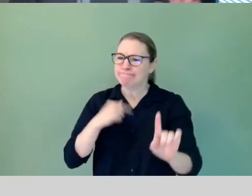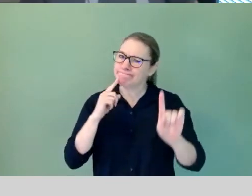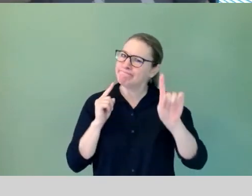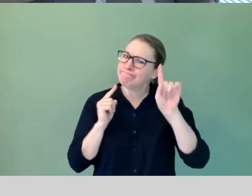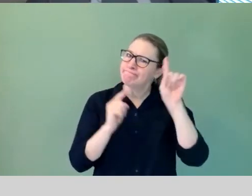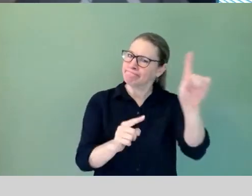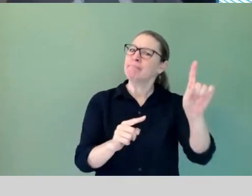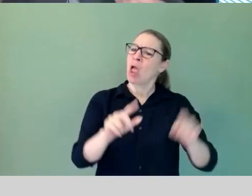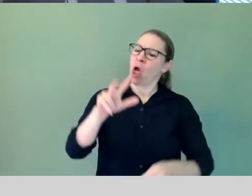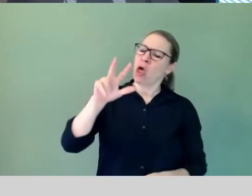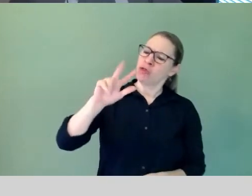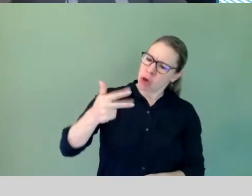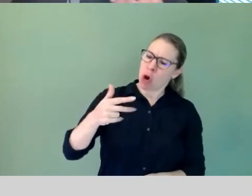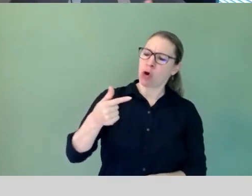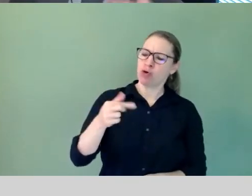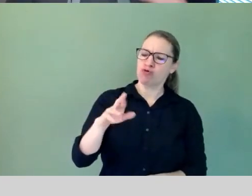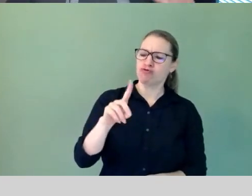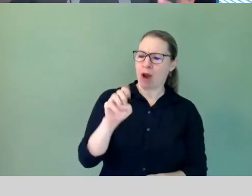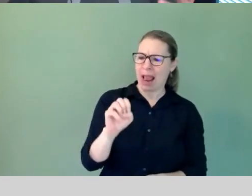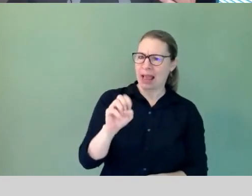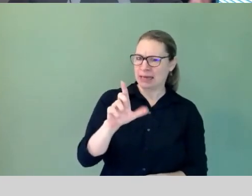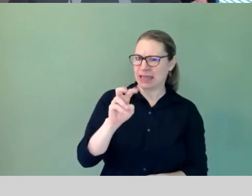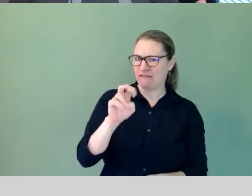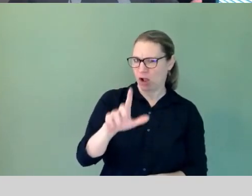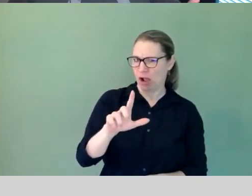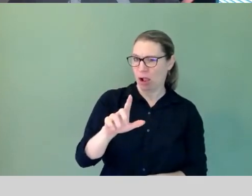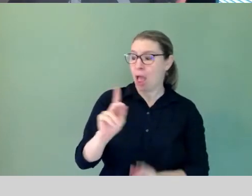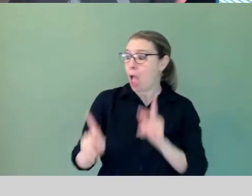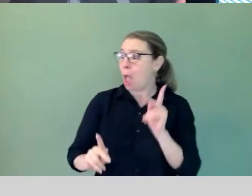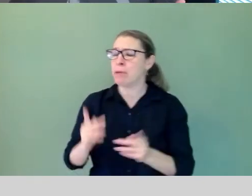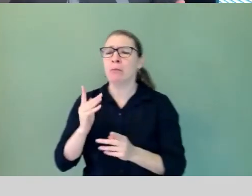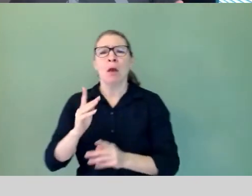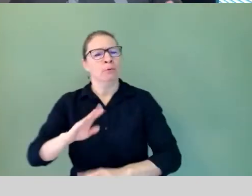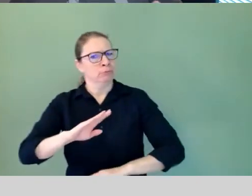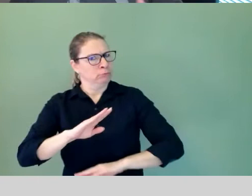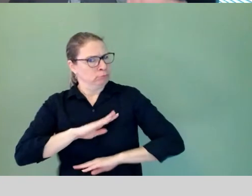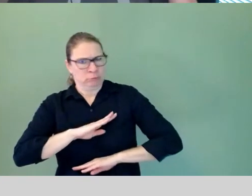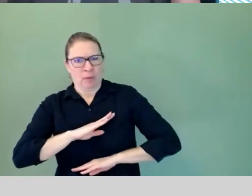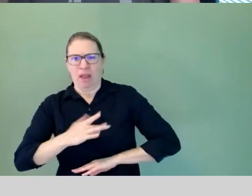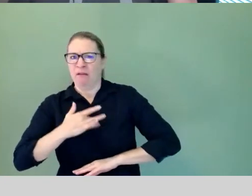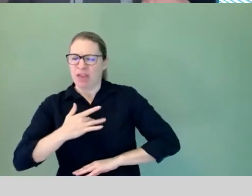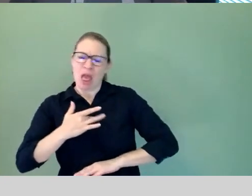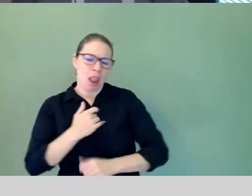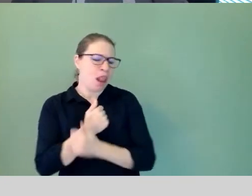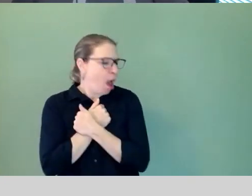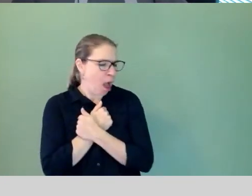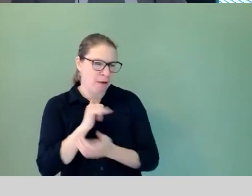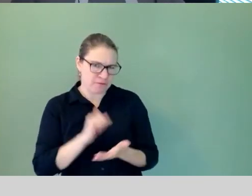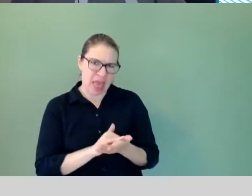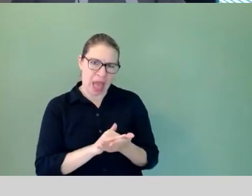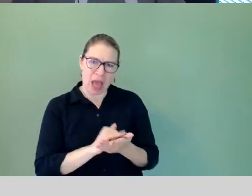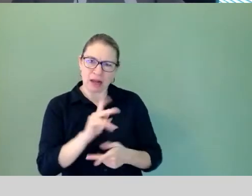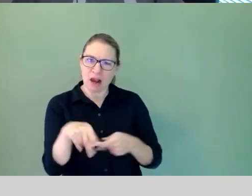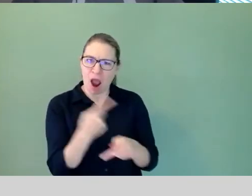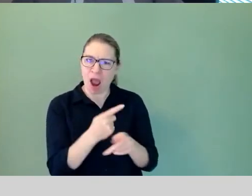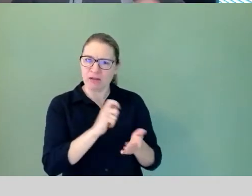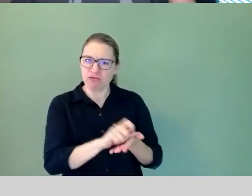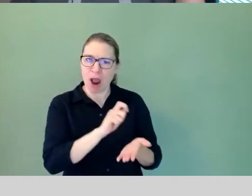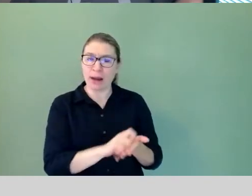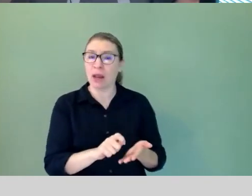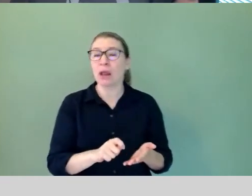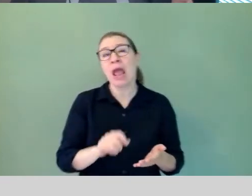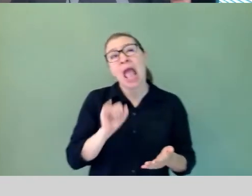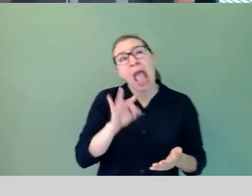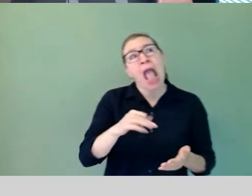low to ensure that people can understand it, and people love that type of reading, that kind of type of documentation. The highest, though, I will allow myself to go